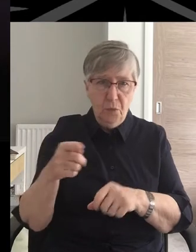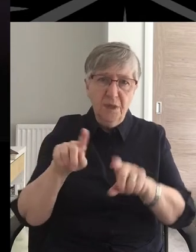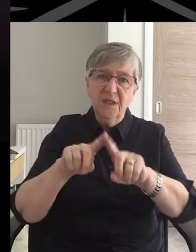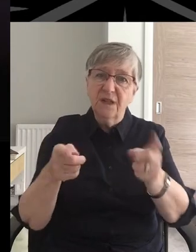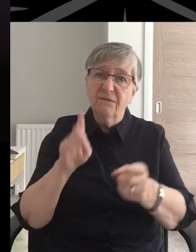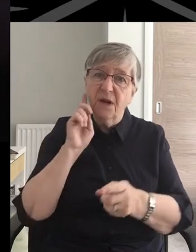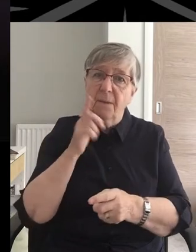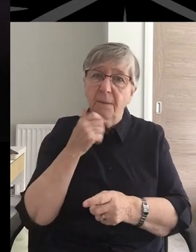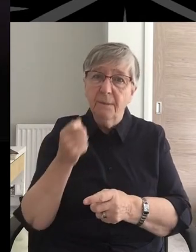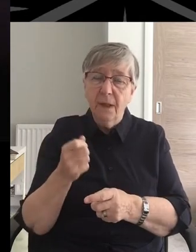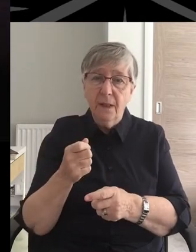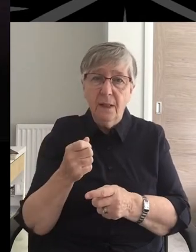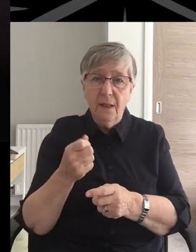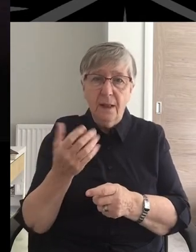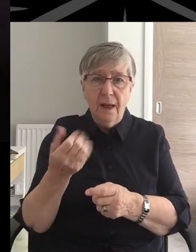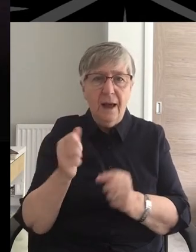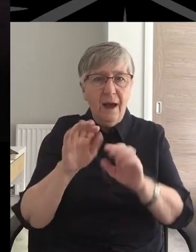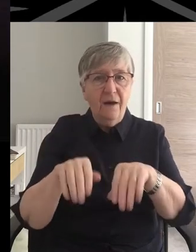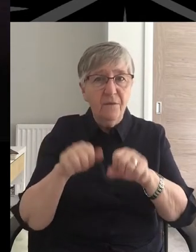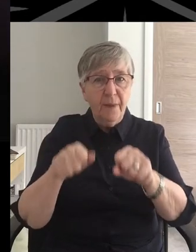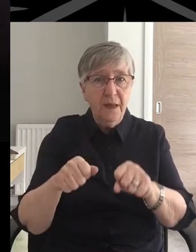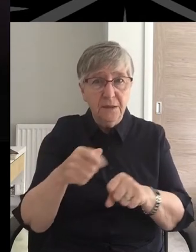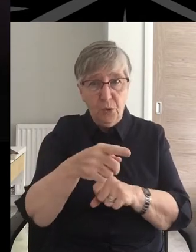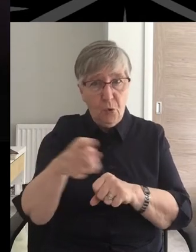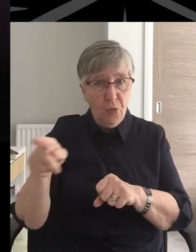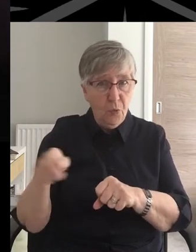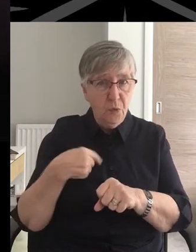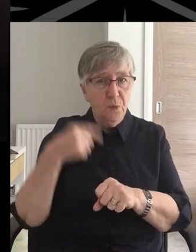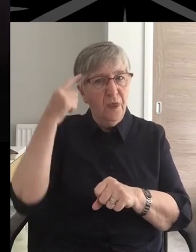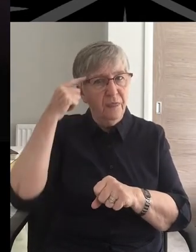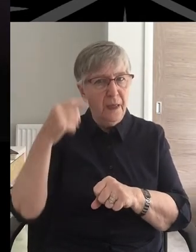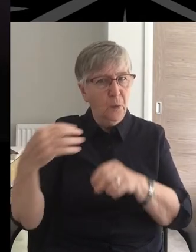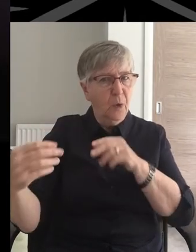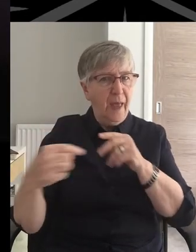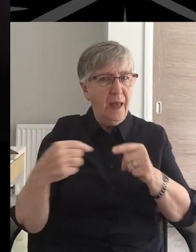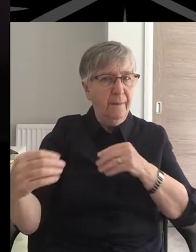or other. Have mercy on those we consider enemies.